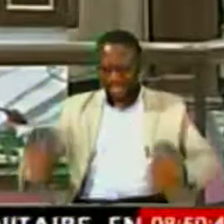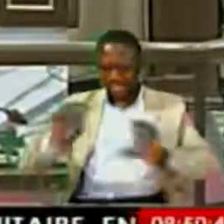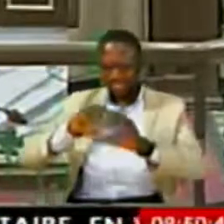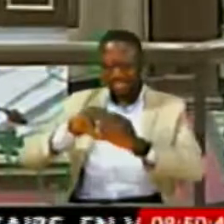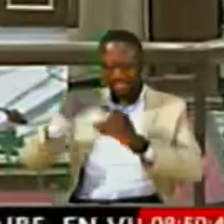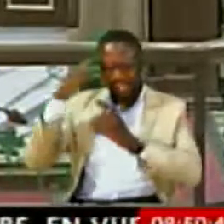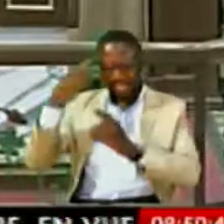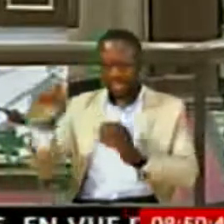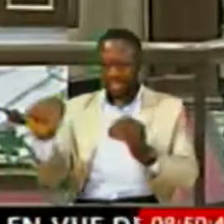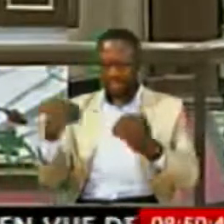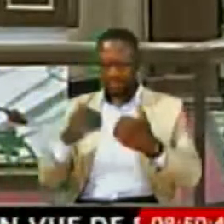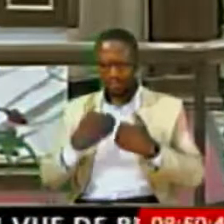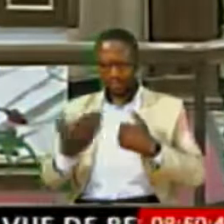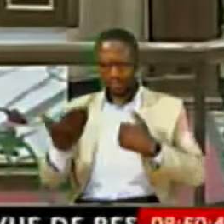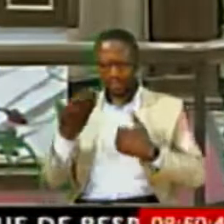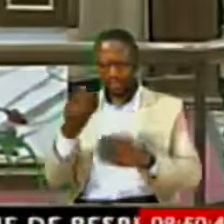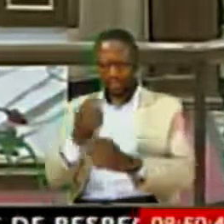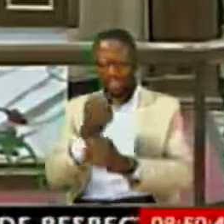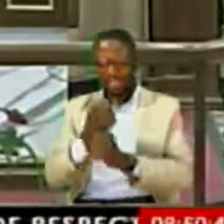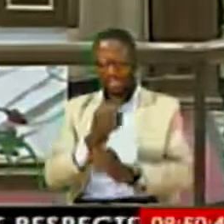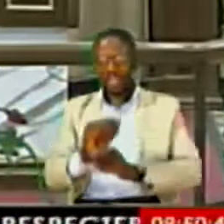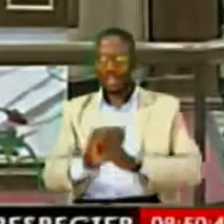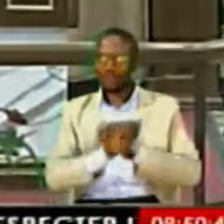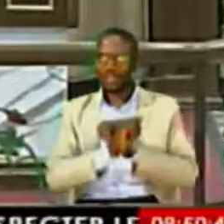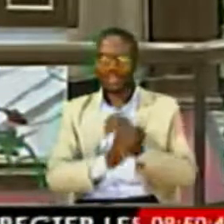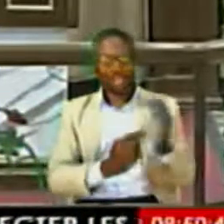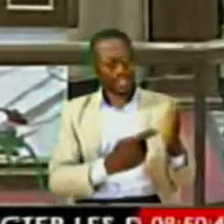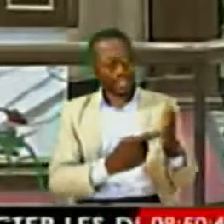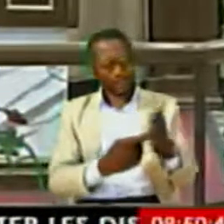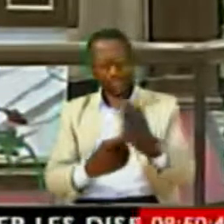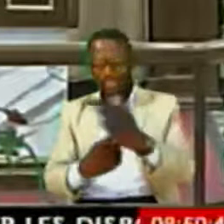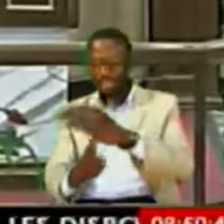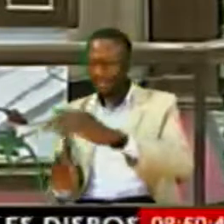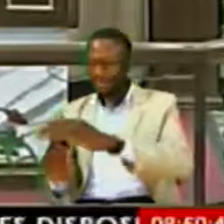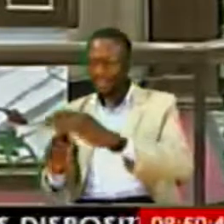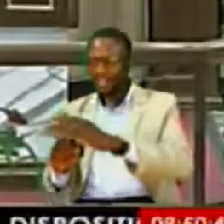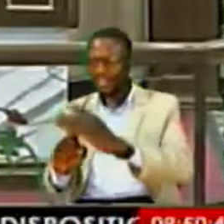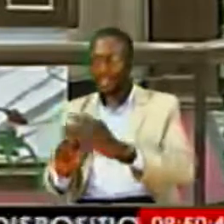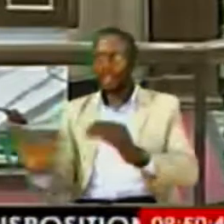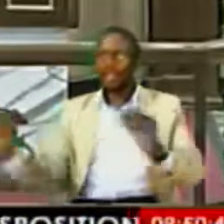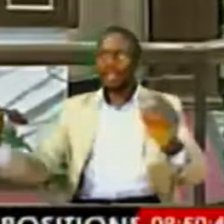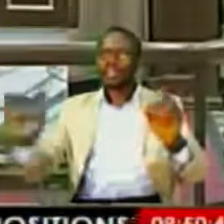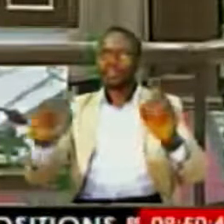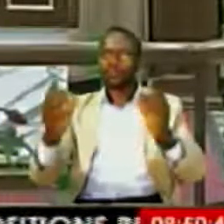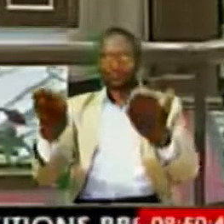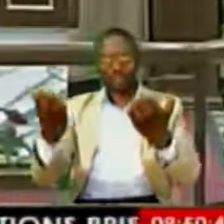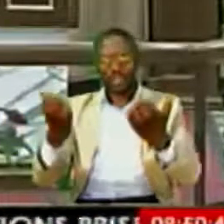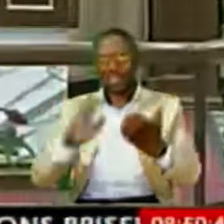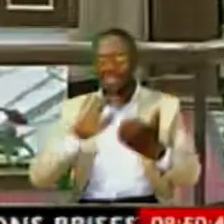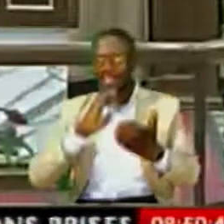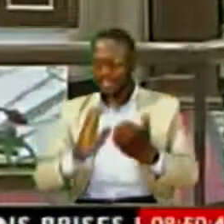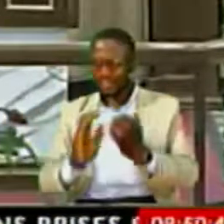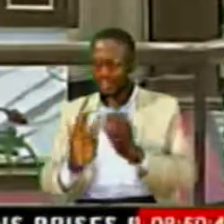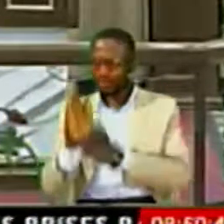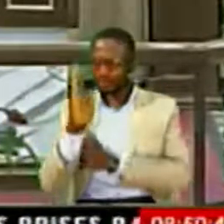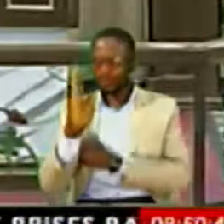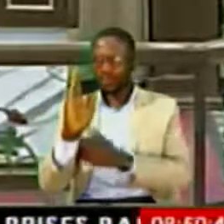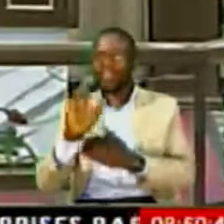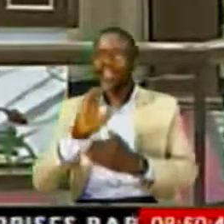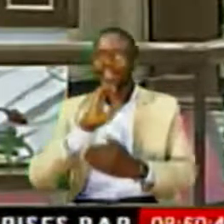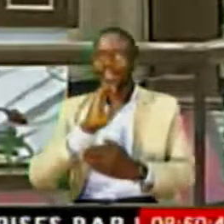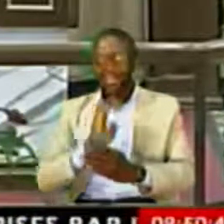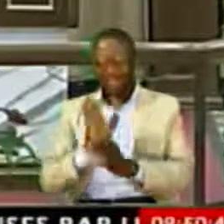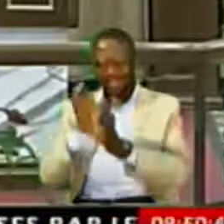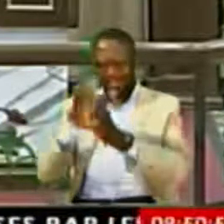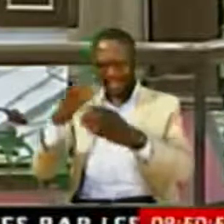him was attributes, qu'il voulait manifester, that he wanted to manifest. Il voulait être Dieu. He wanted to be God. Il voulait être créateur. He wanted to be a creator. Il voulait